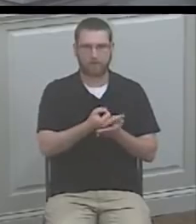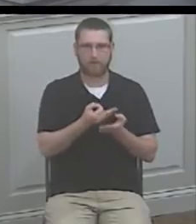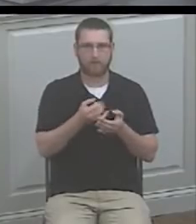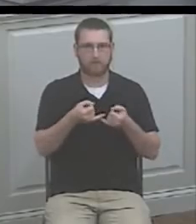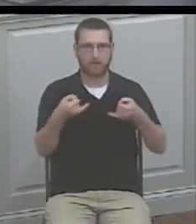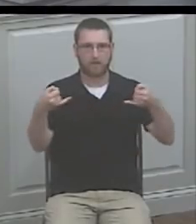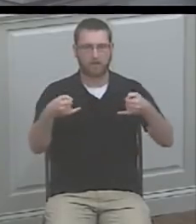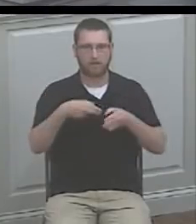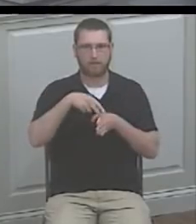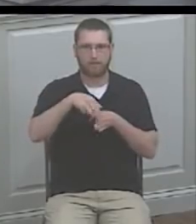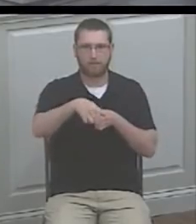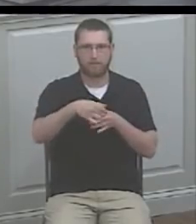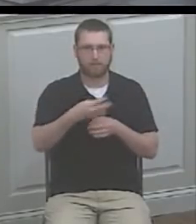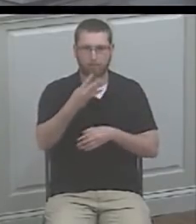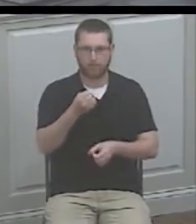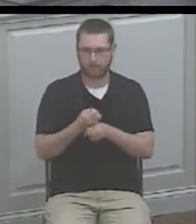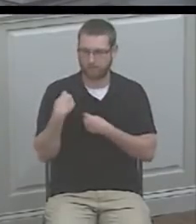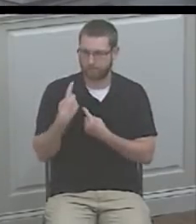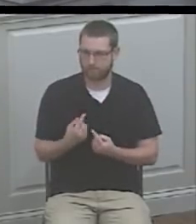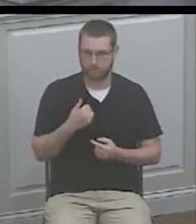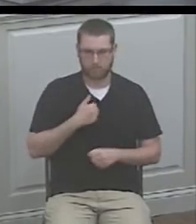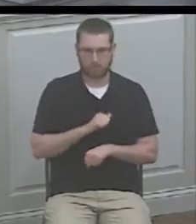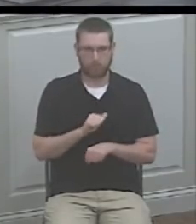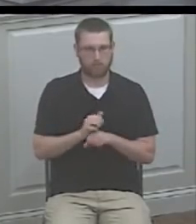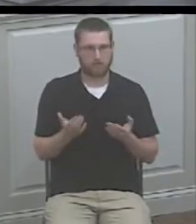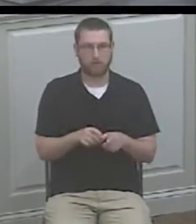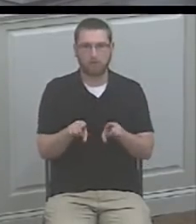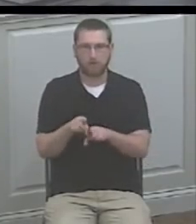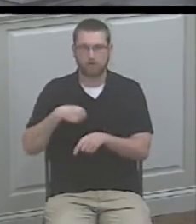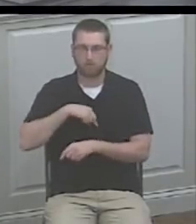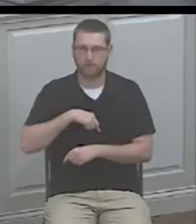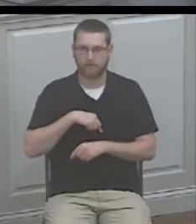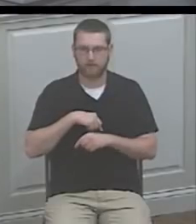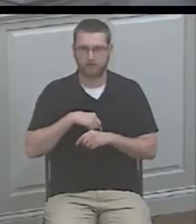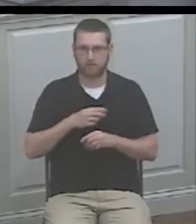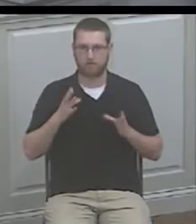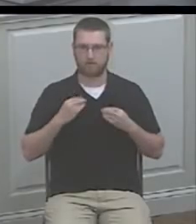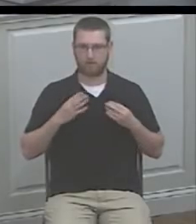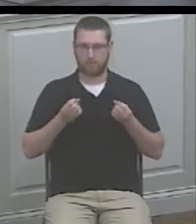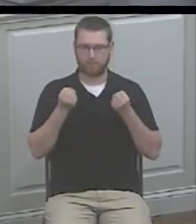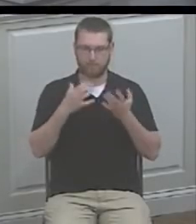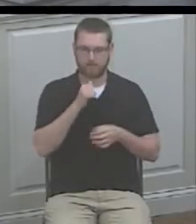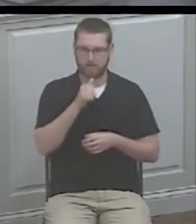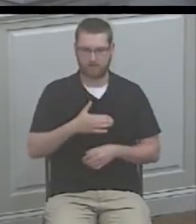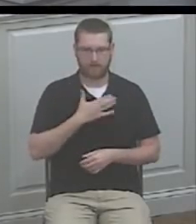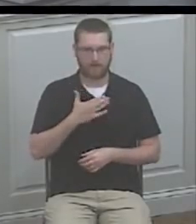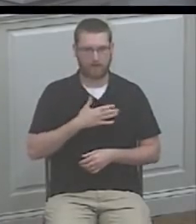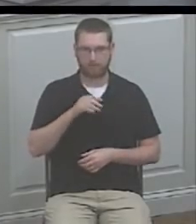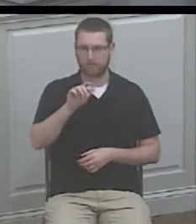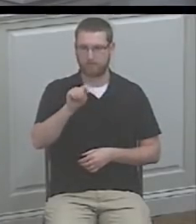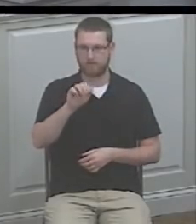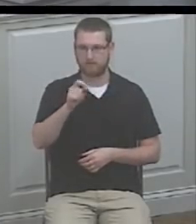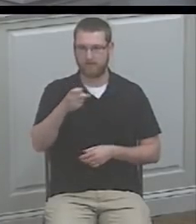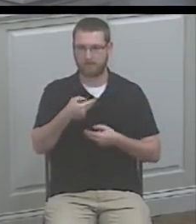for 4 years that I've been here, and we've had to undertake some unpleasant tax